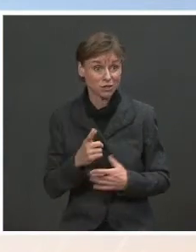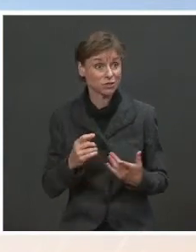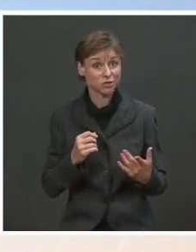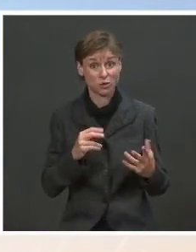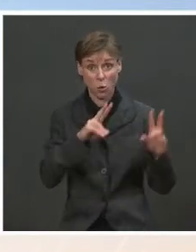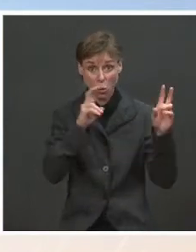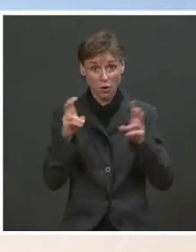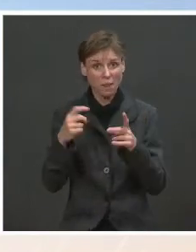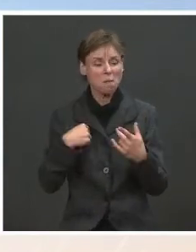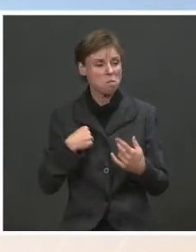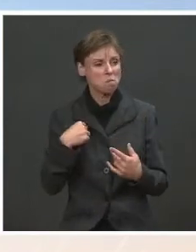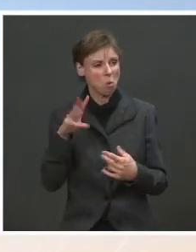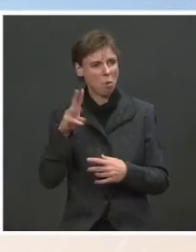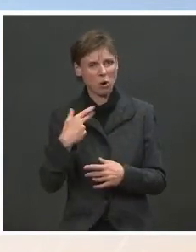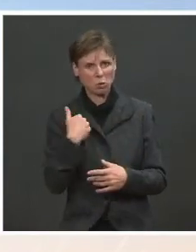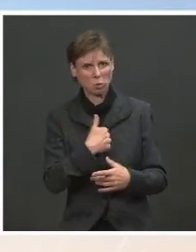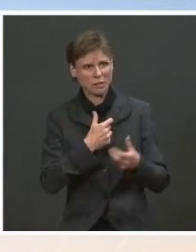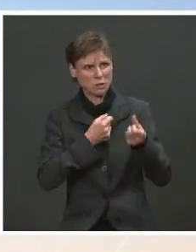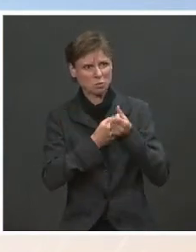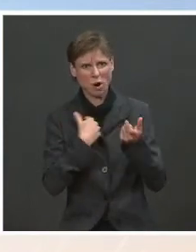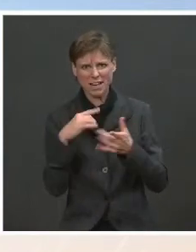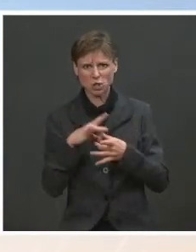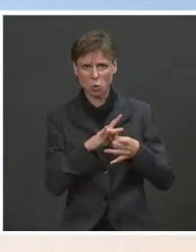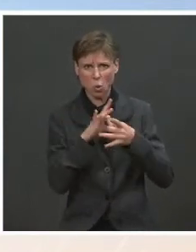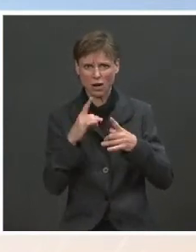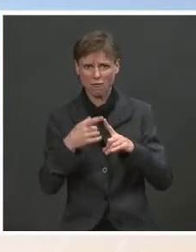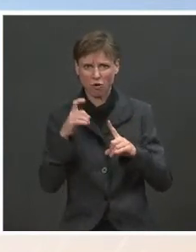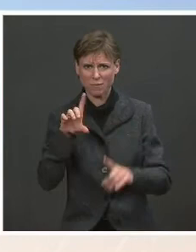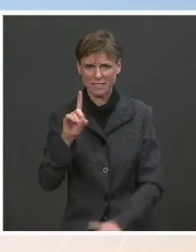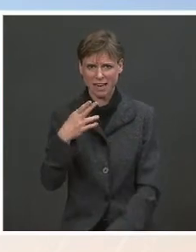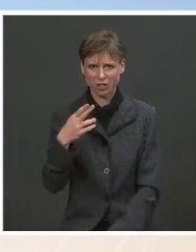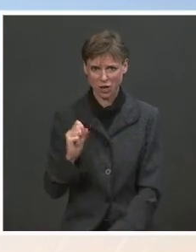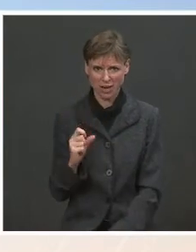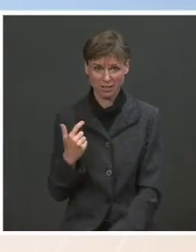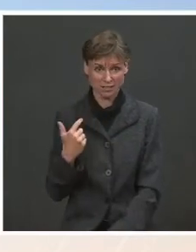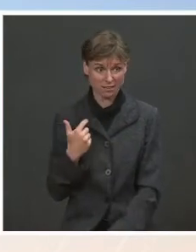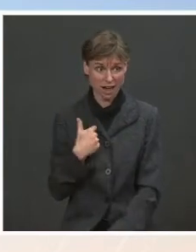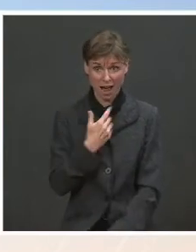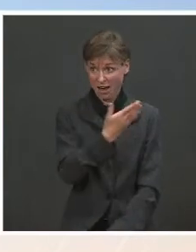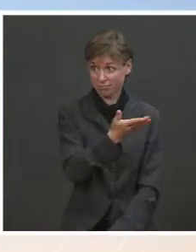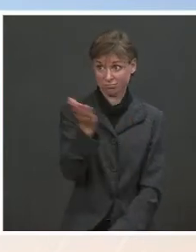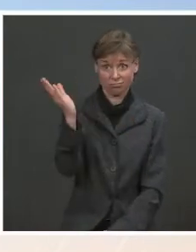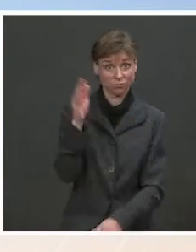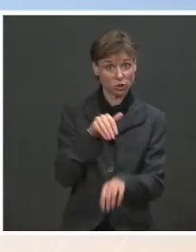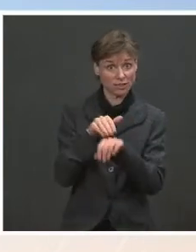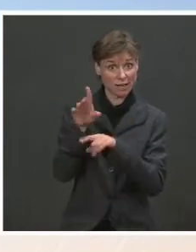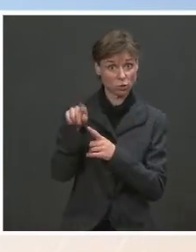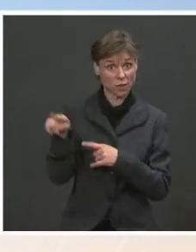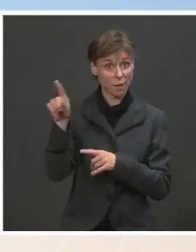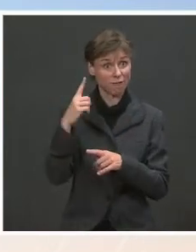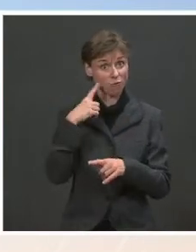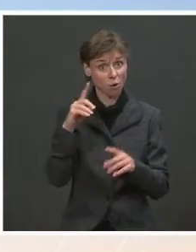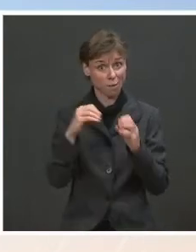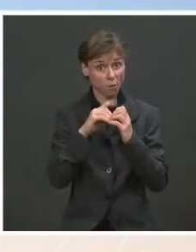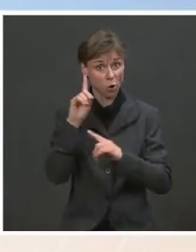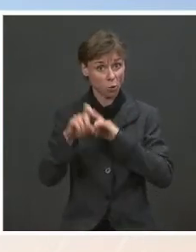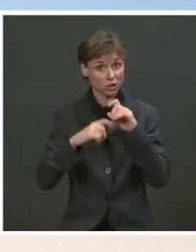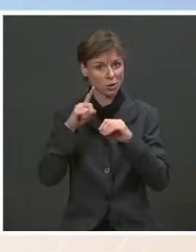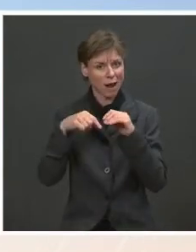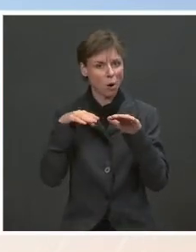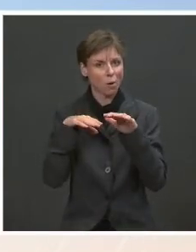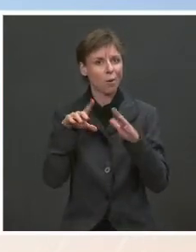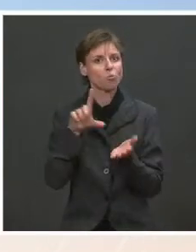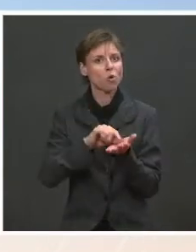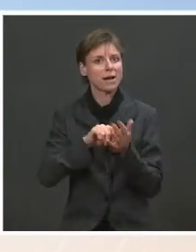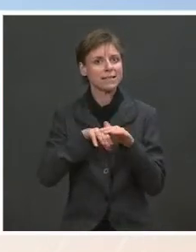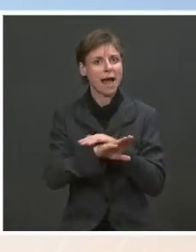White House, we support that. It's coordinated through the Department of Homeland Security, and I'd point you to them for any additional questions about the logistics of press access. But